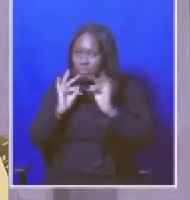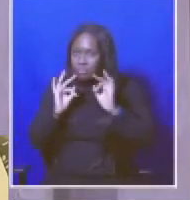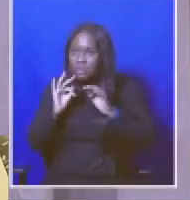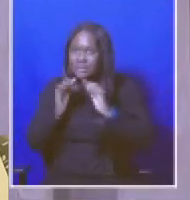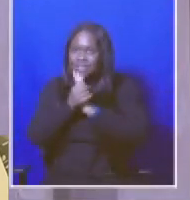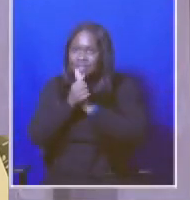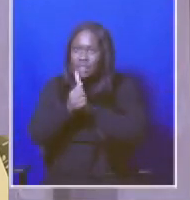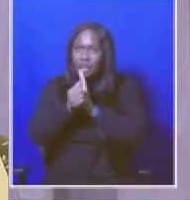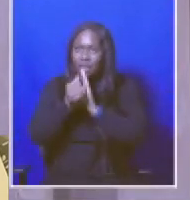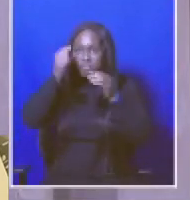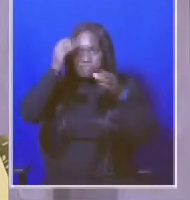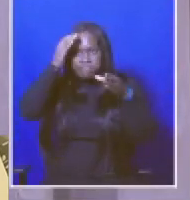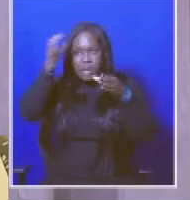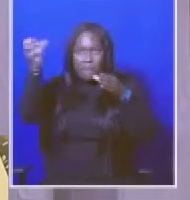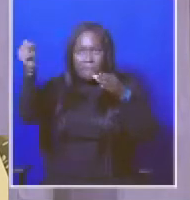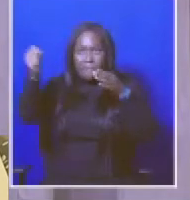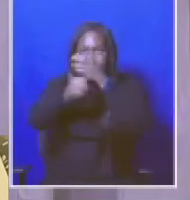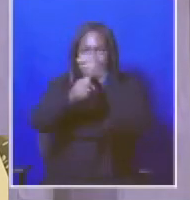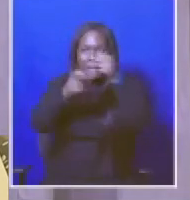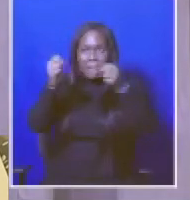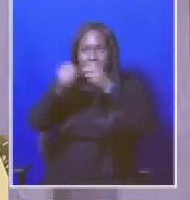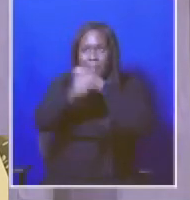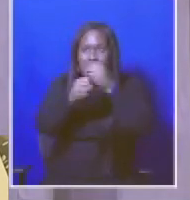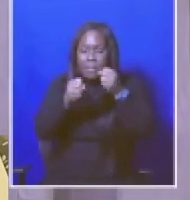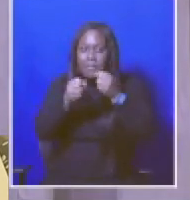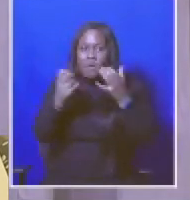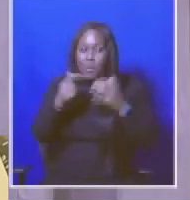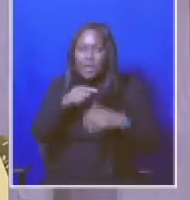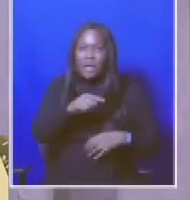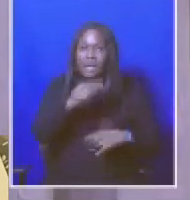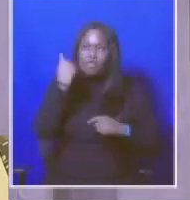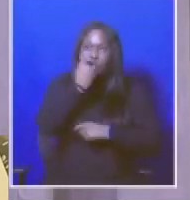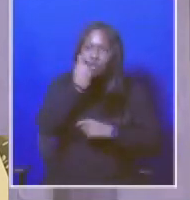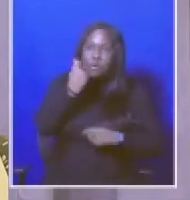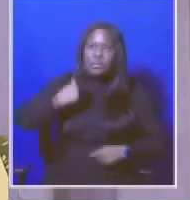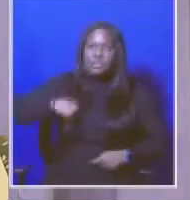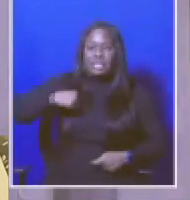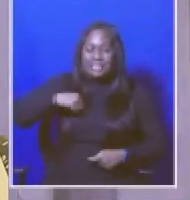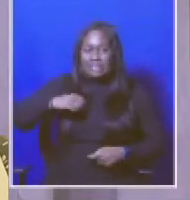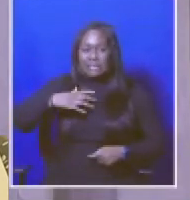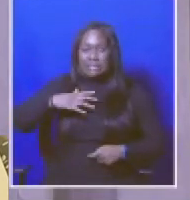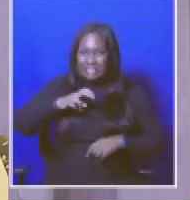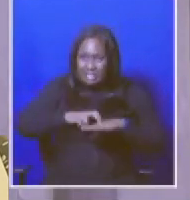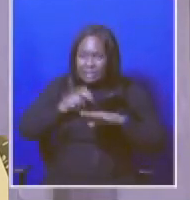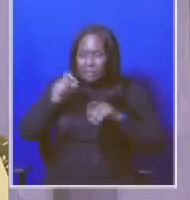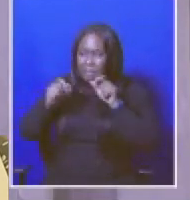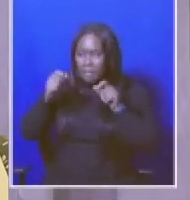levels, particularly the rural municipalities. In our recent